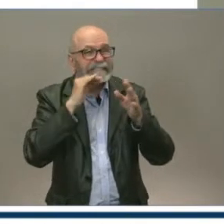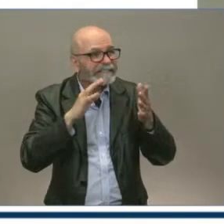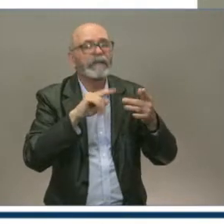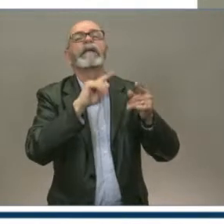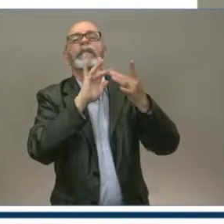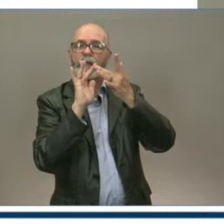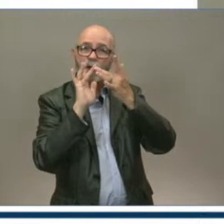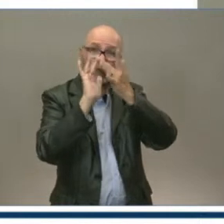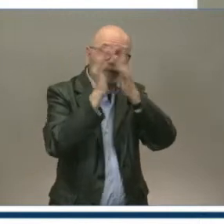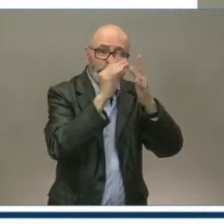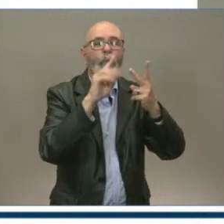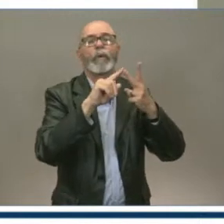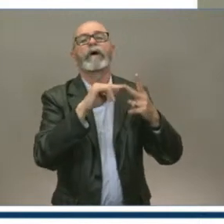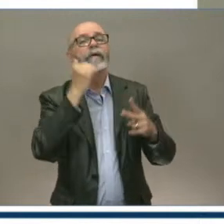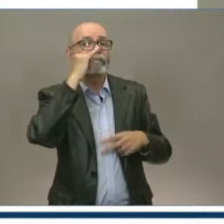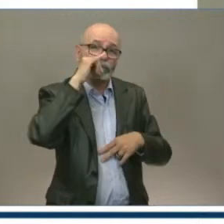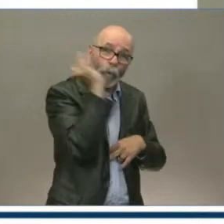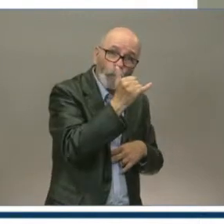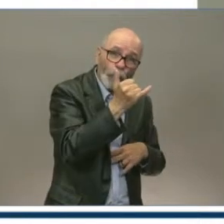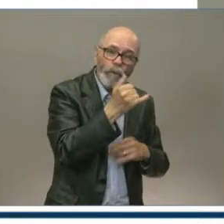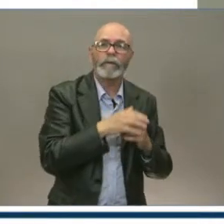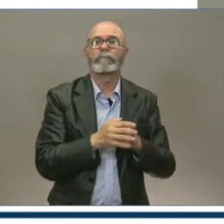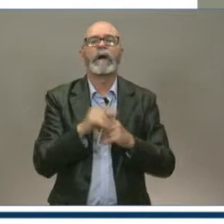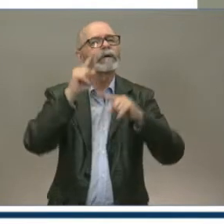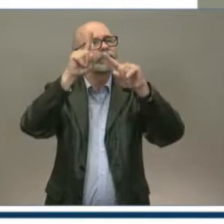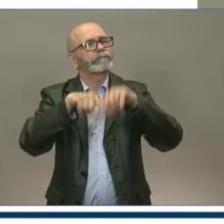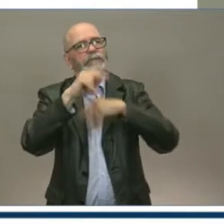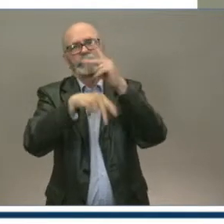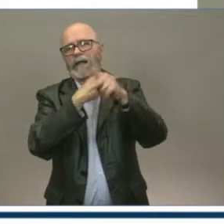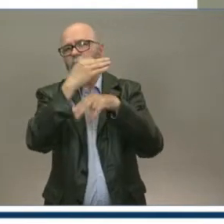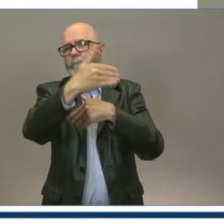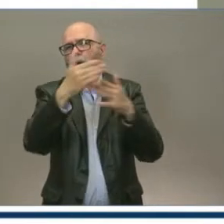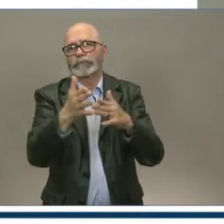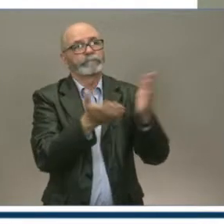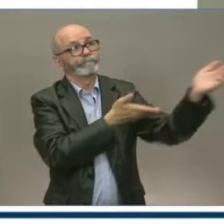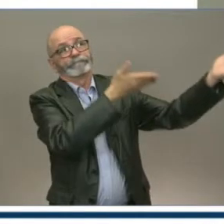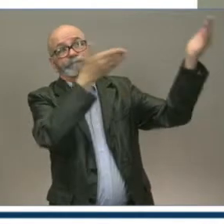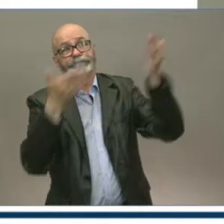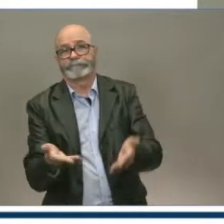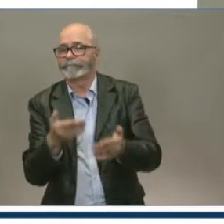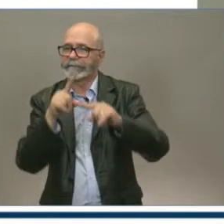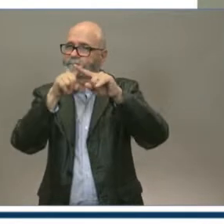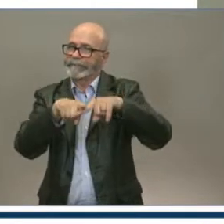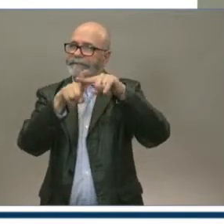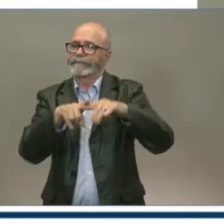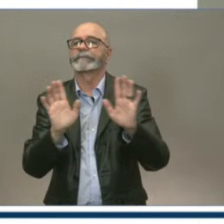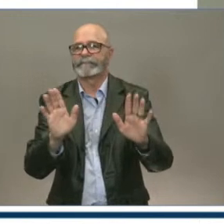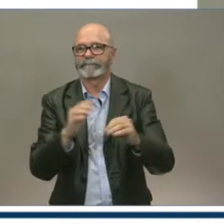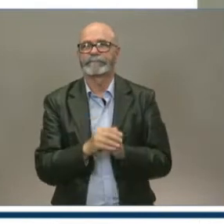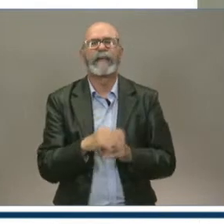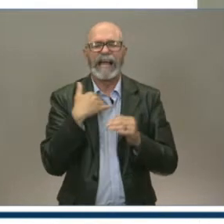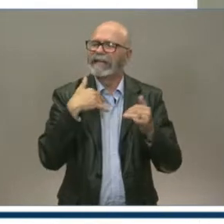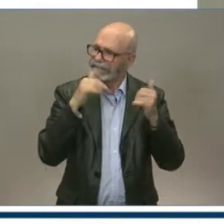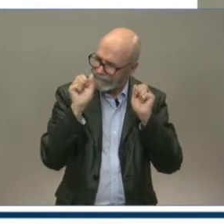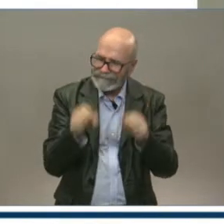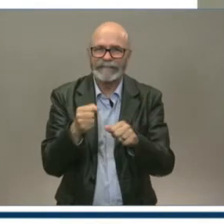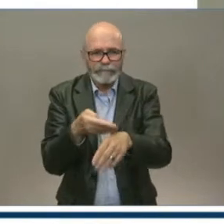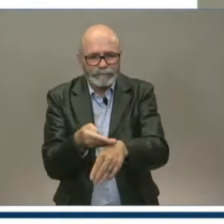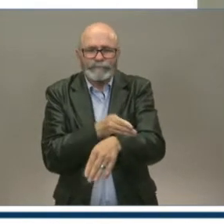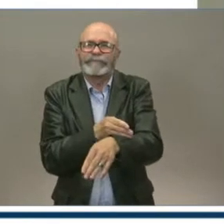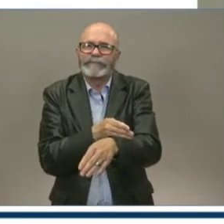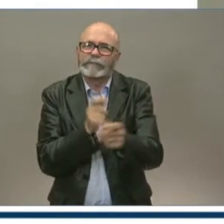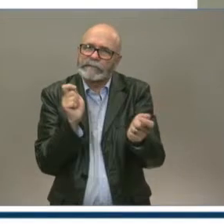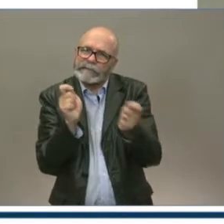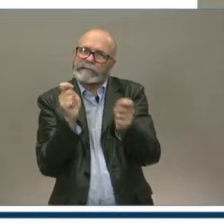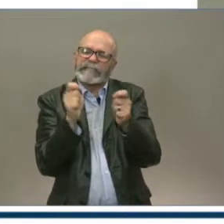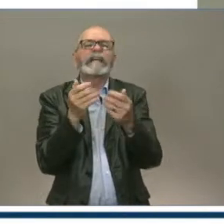as supply continues to increase. We are working on some improvements on the online tool that will make it more easily